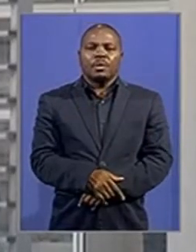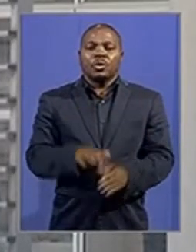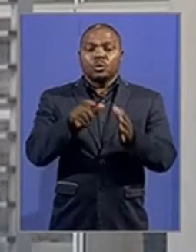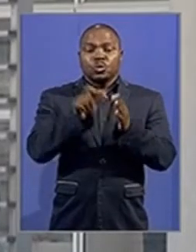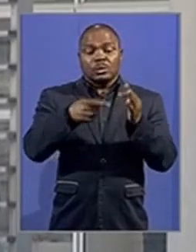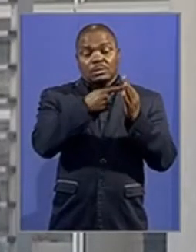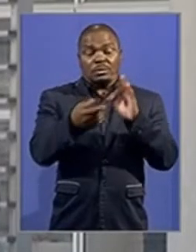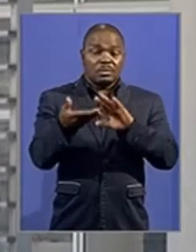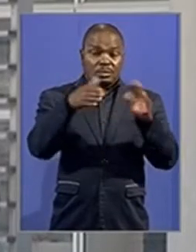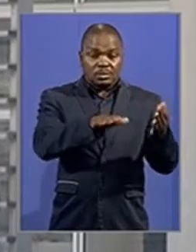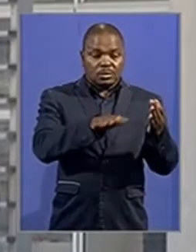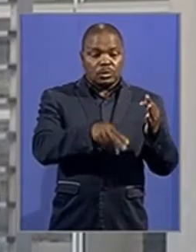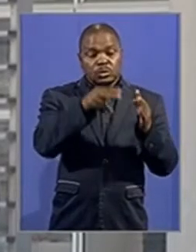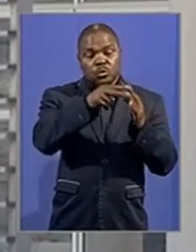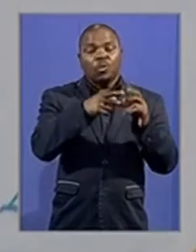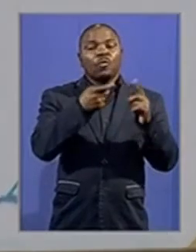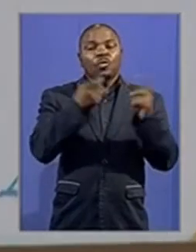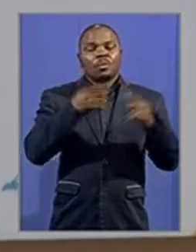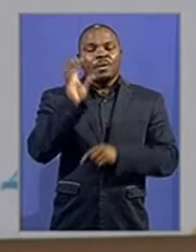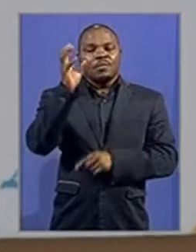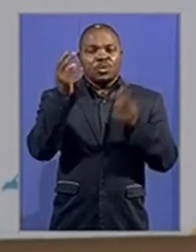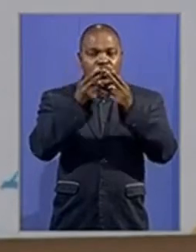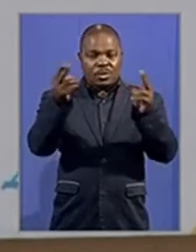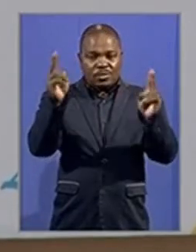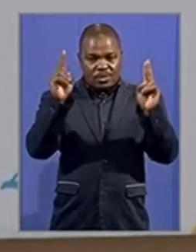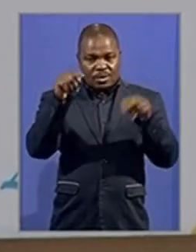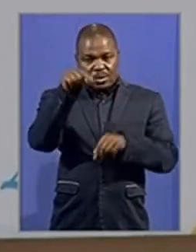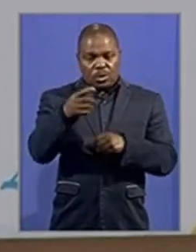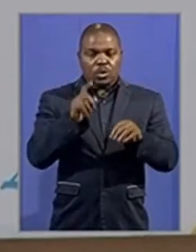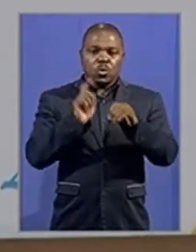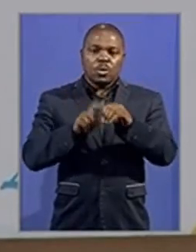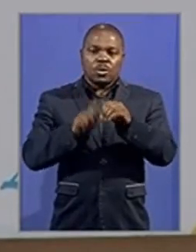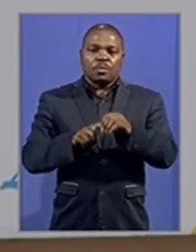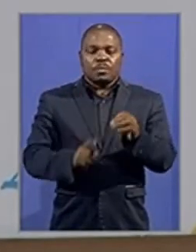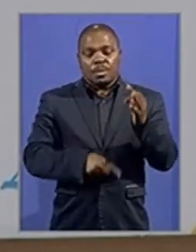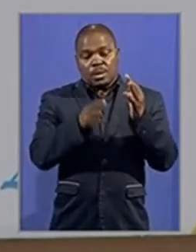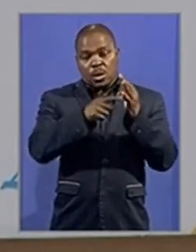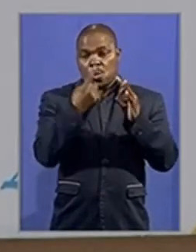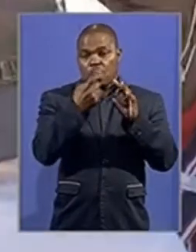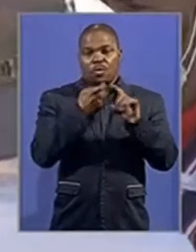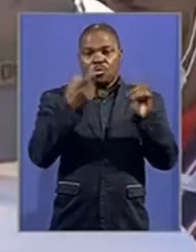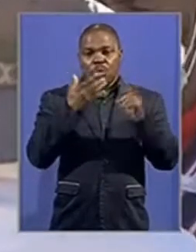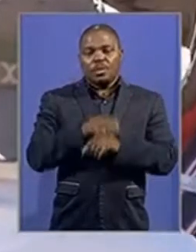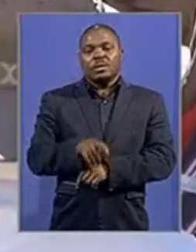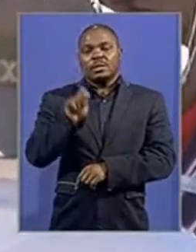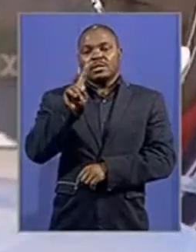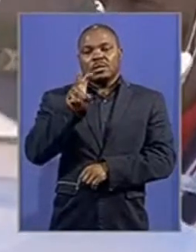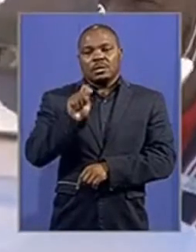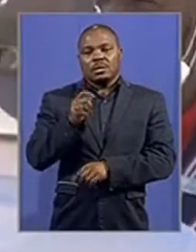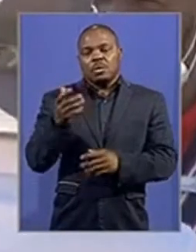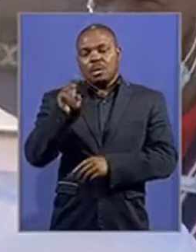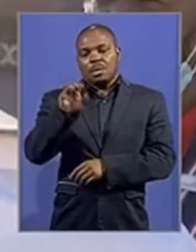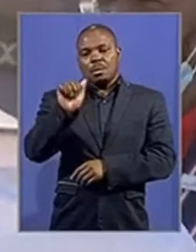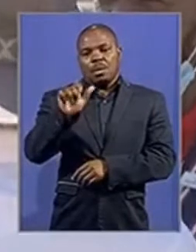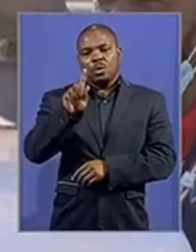lot of resources to that the University of Free State is the highest level of We do have a lot